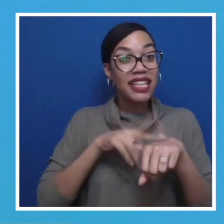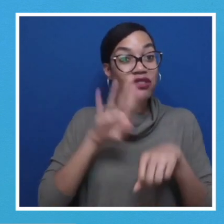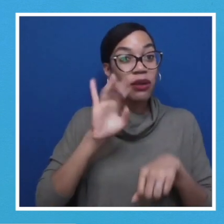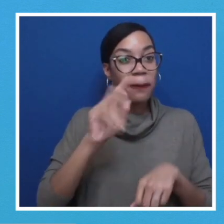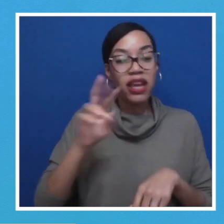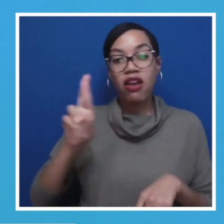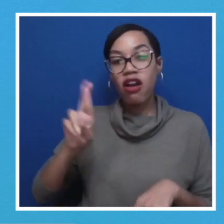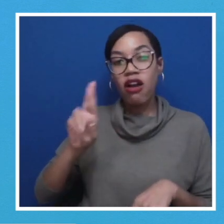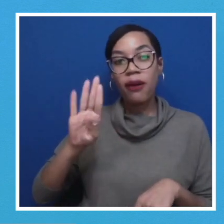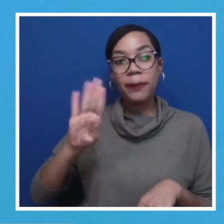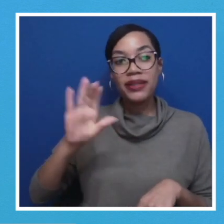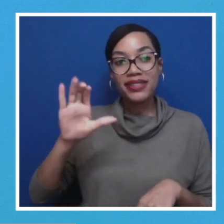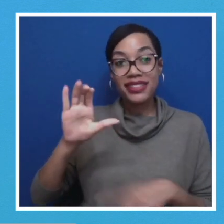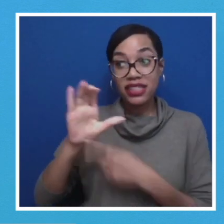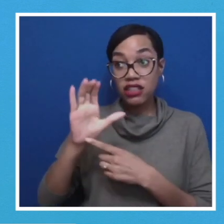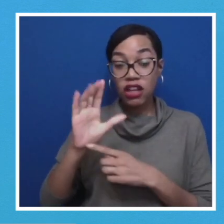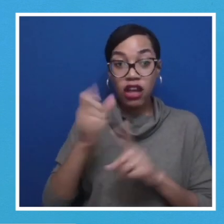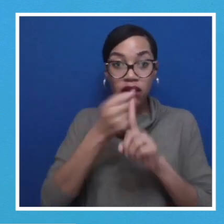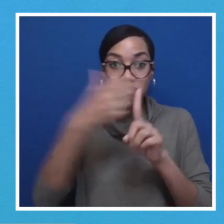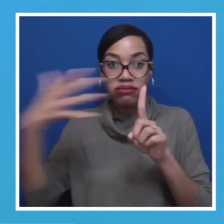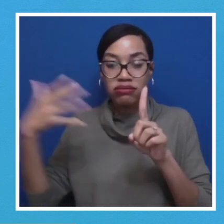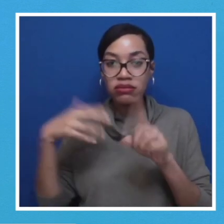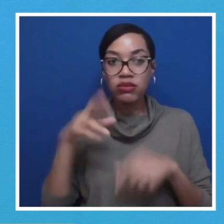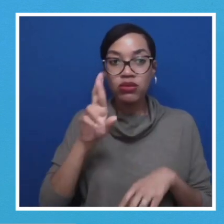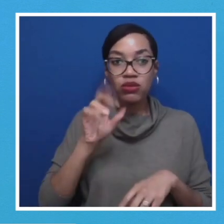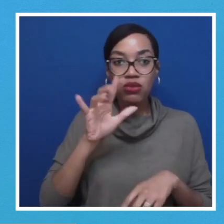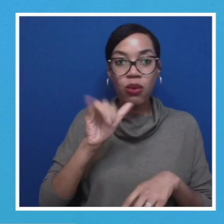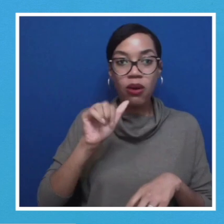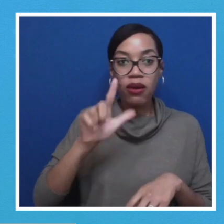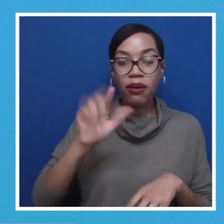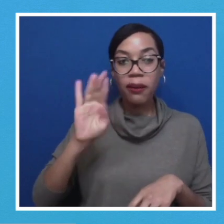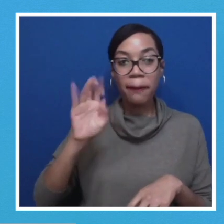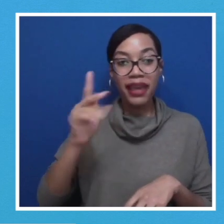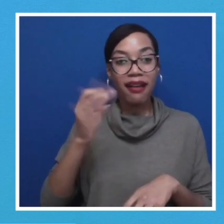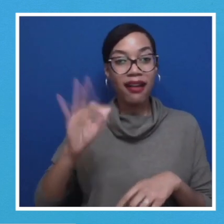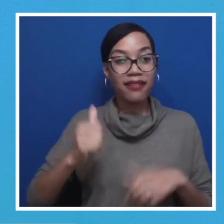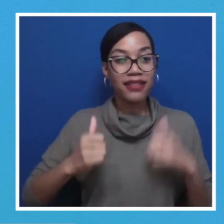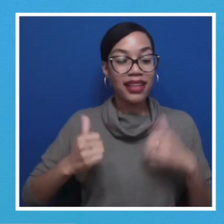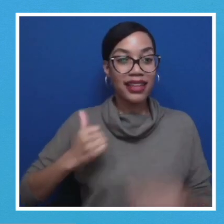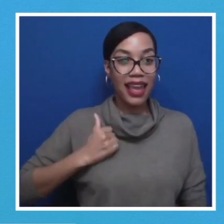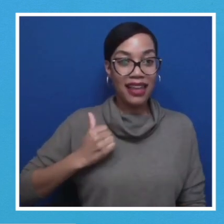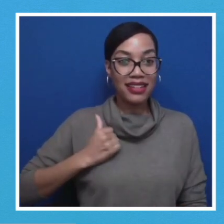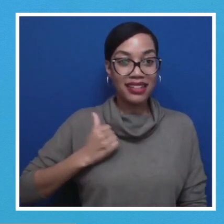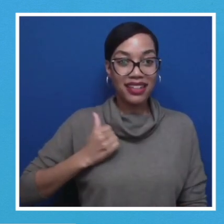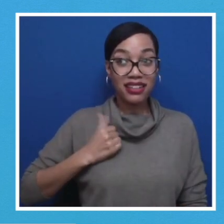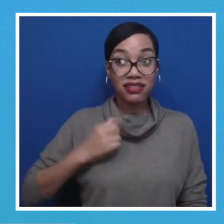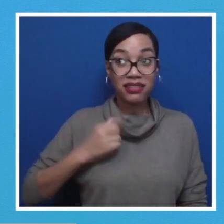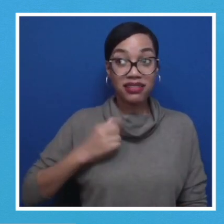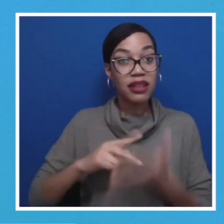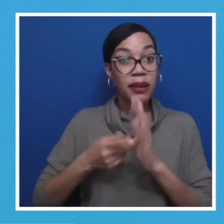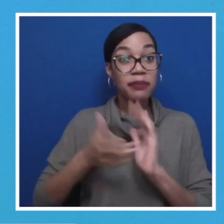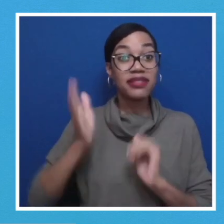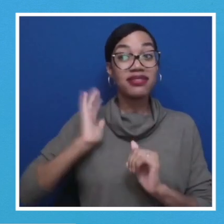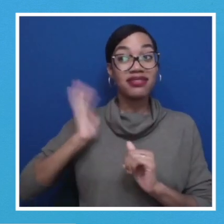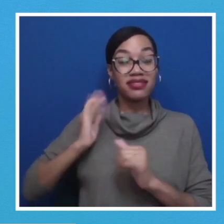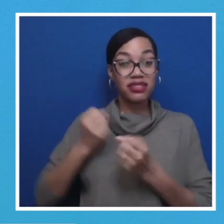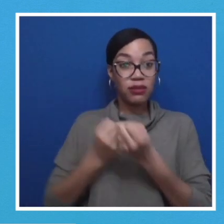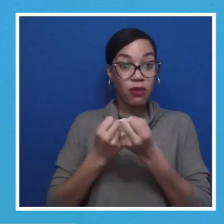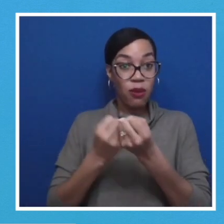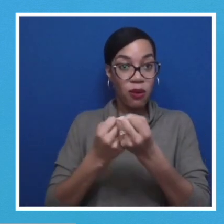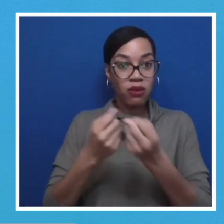RBC again? I look it up. It's Royal Bank of Canada. Royal was funding some of that pipeline back then. And then, so I write this